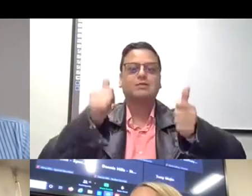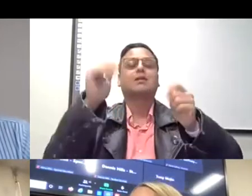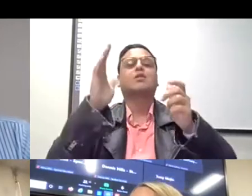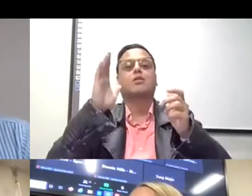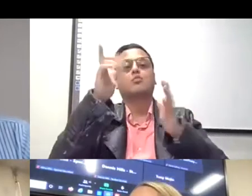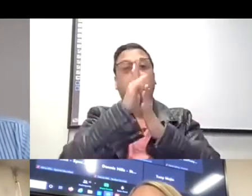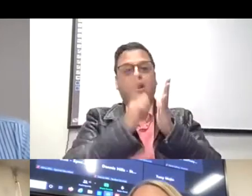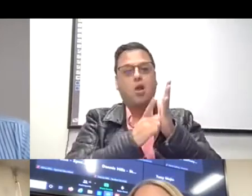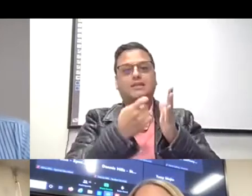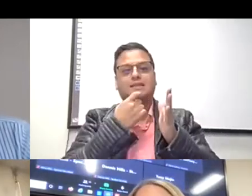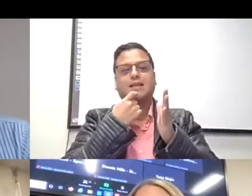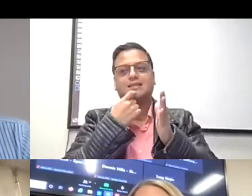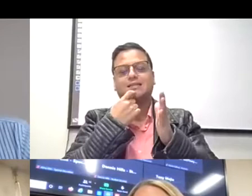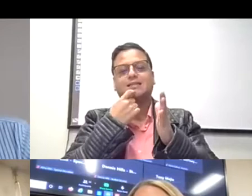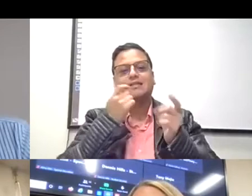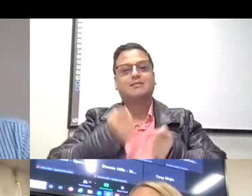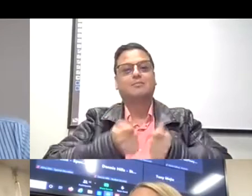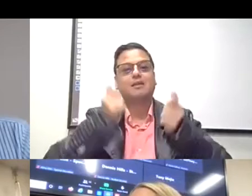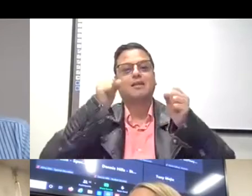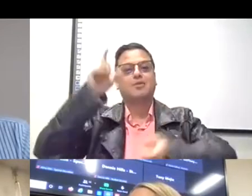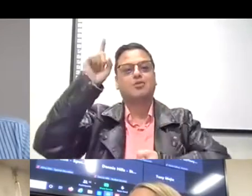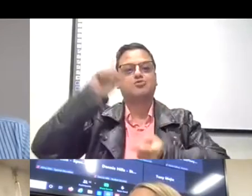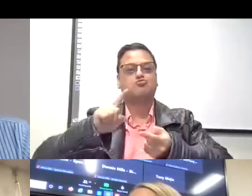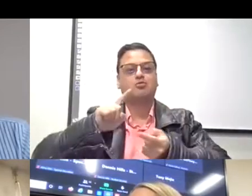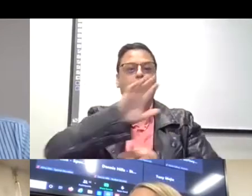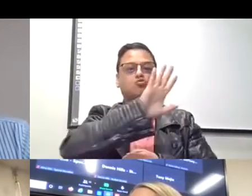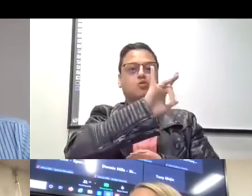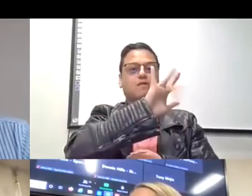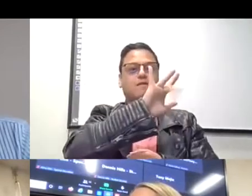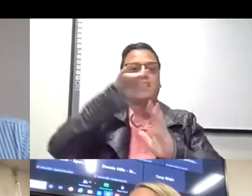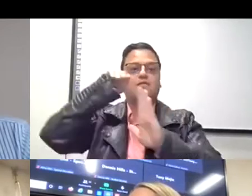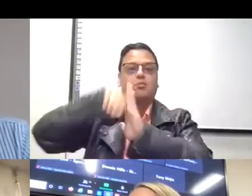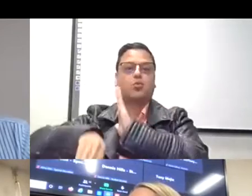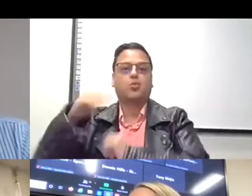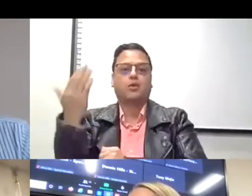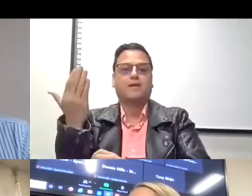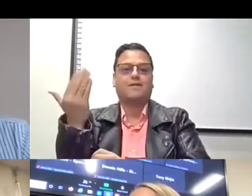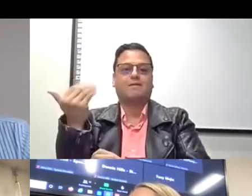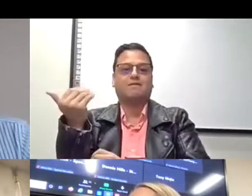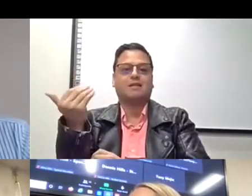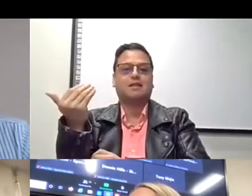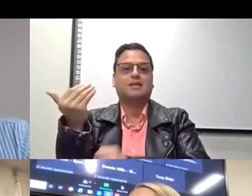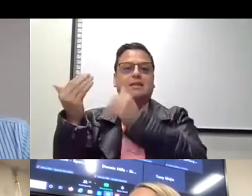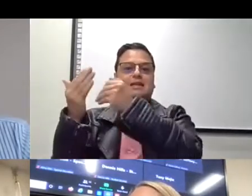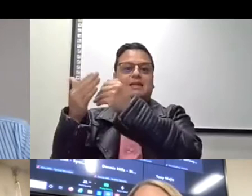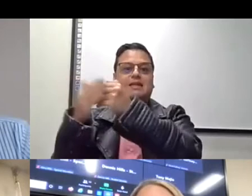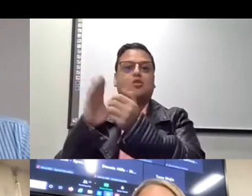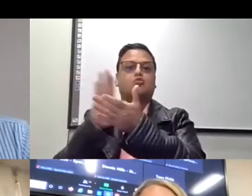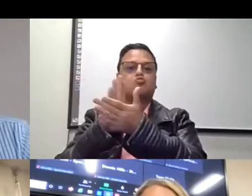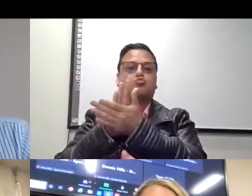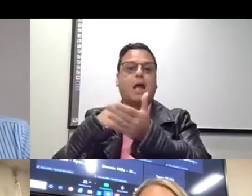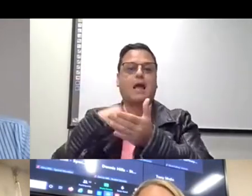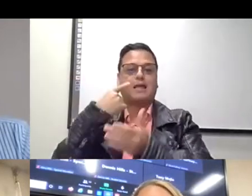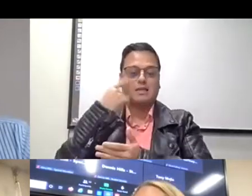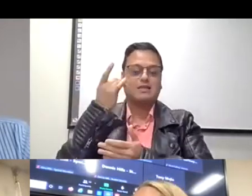that allows speed limits to be reduced from 25 down to 15 near schools. I think that